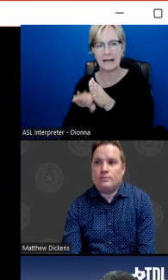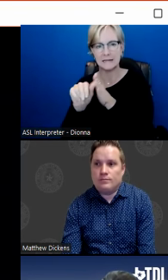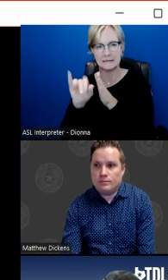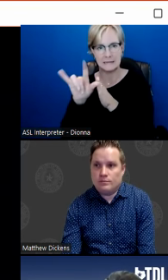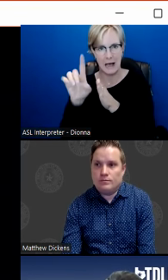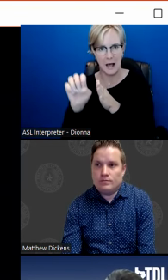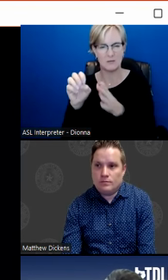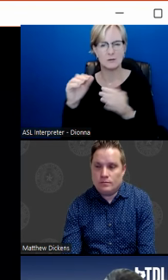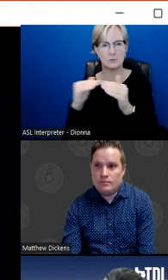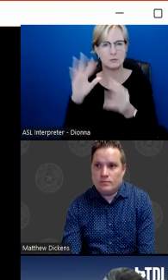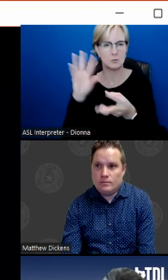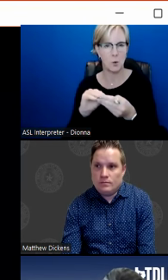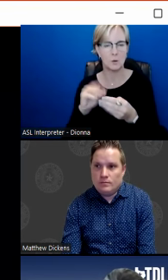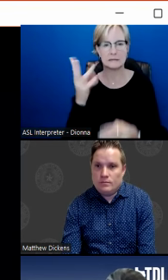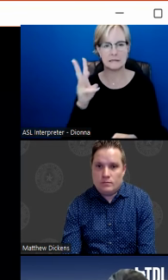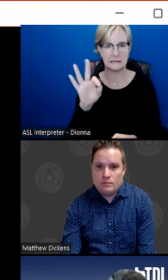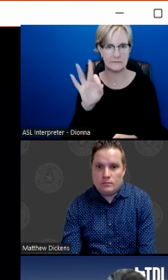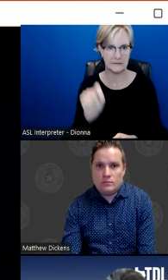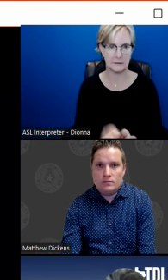to a total of 16 feet.